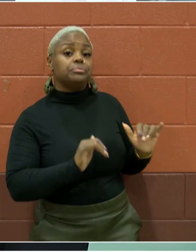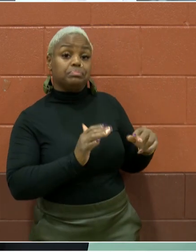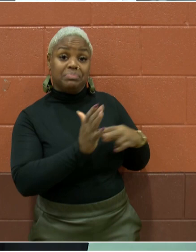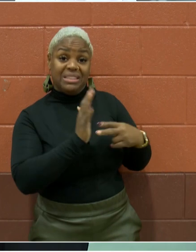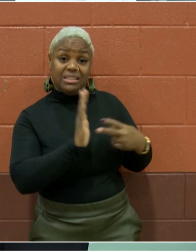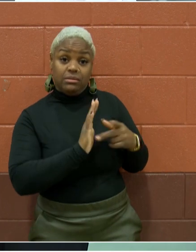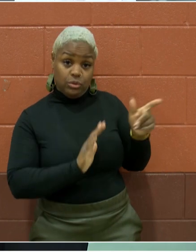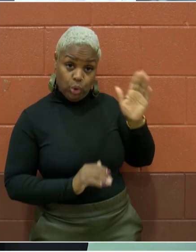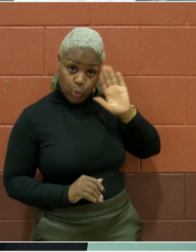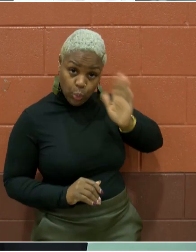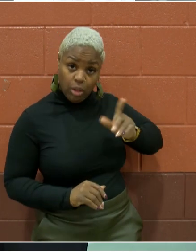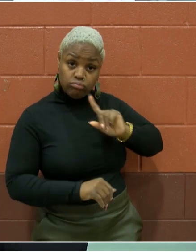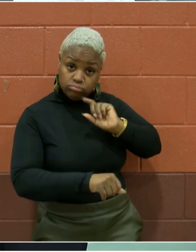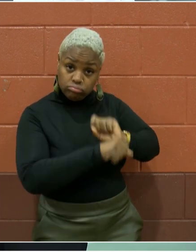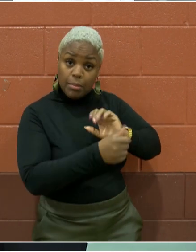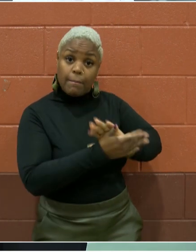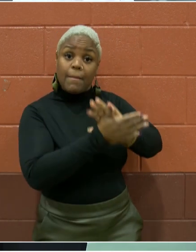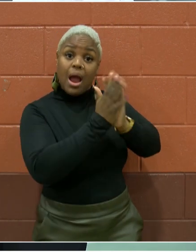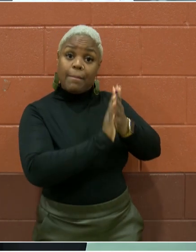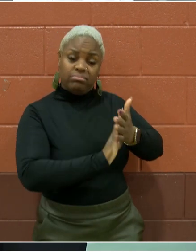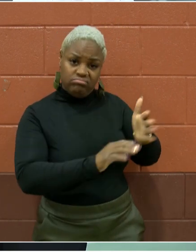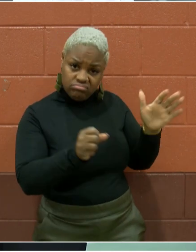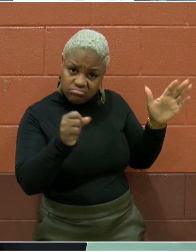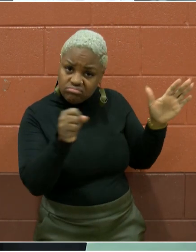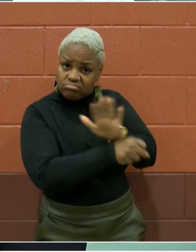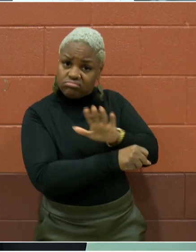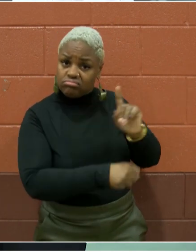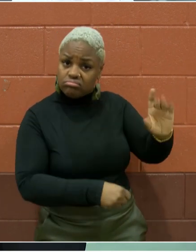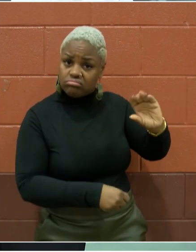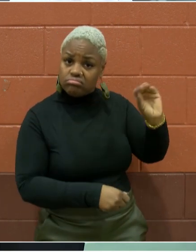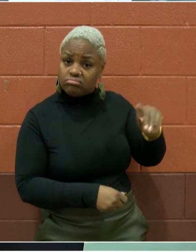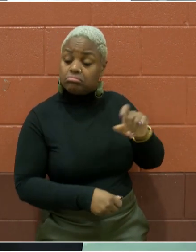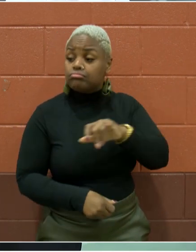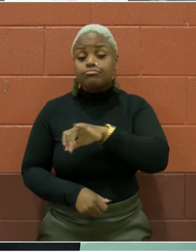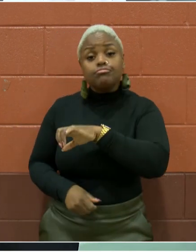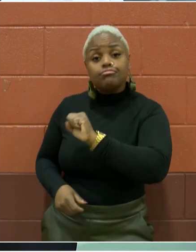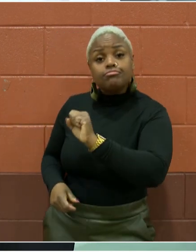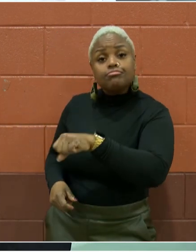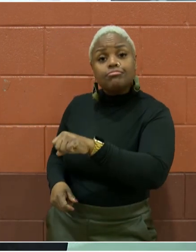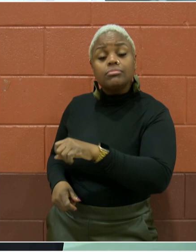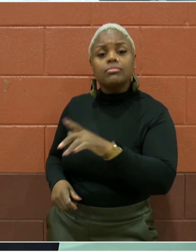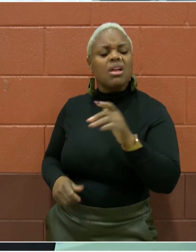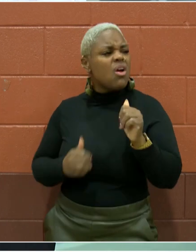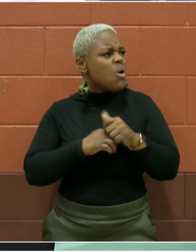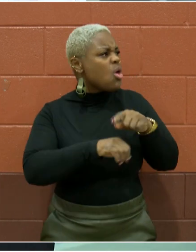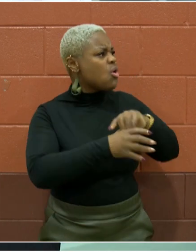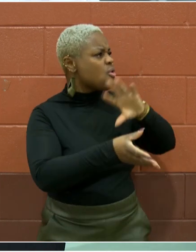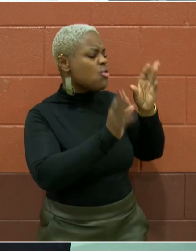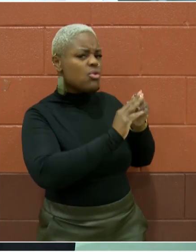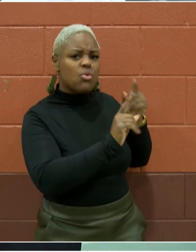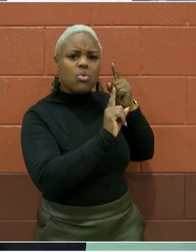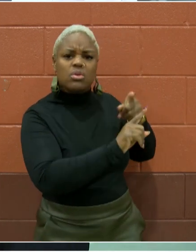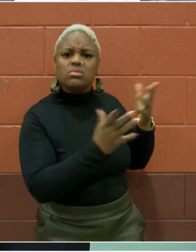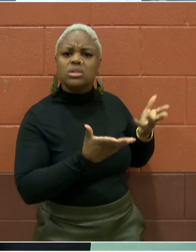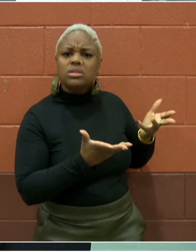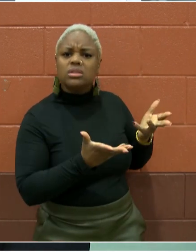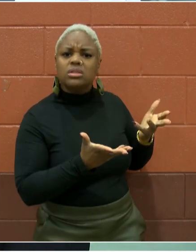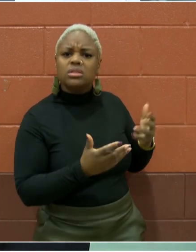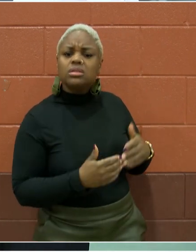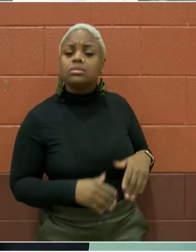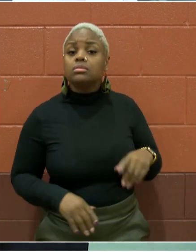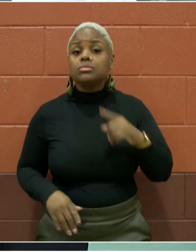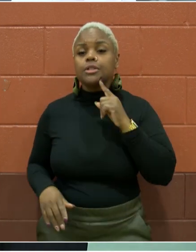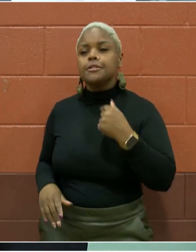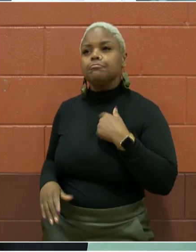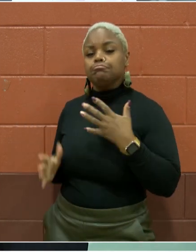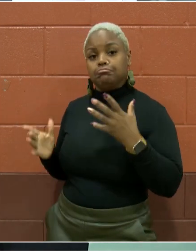there a goal? That is accurate. Do you know what the timeline for that? I don't know the timeline for that right off the top of my head, but we do plan to ensure that all of our officers have received